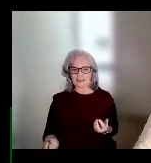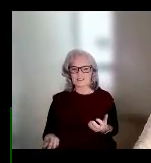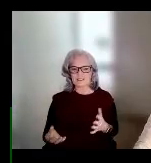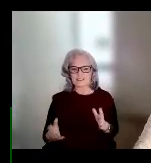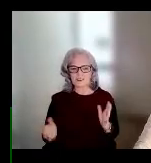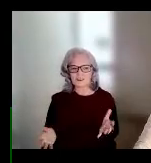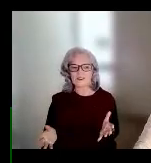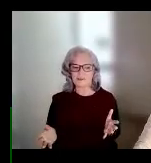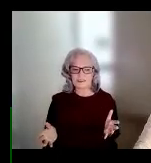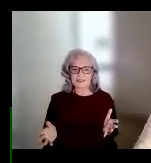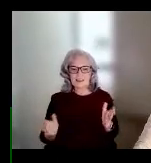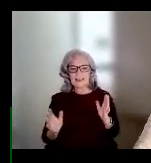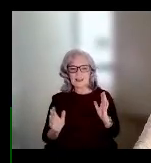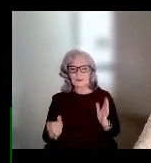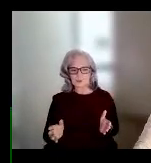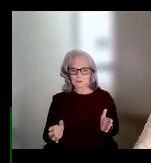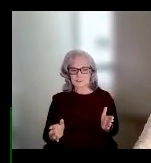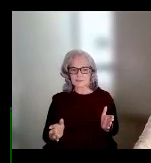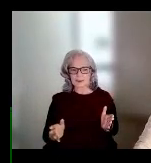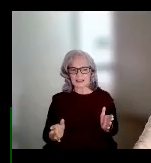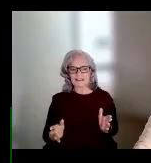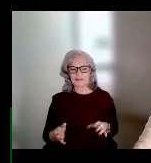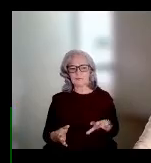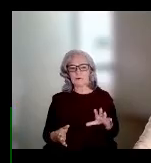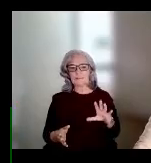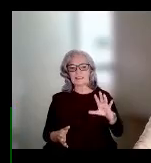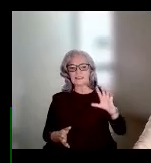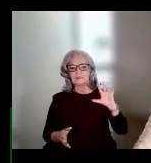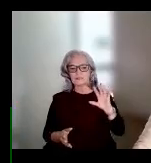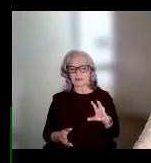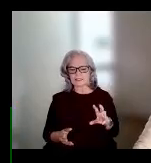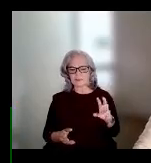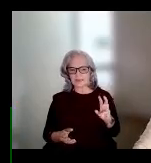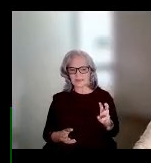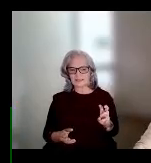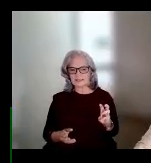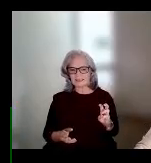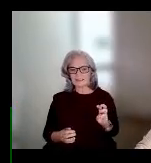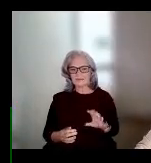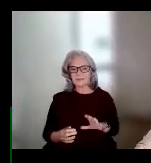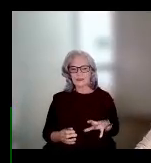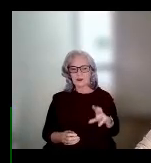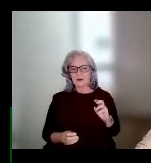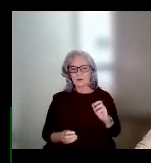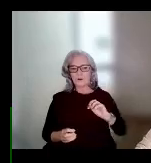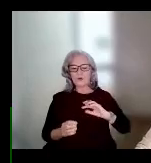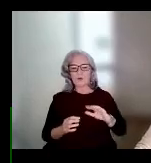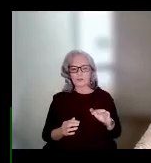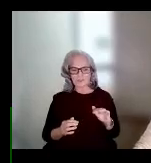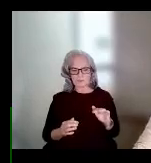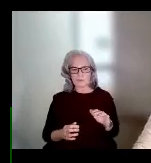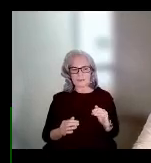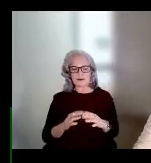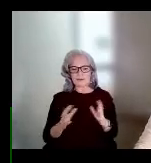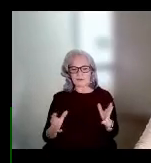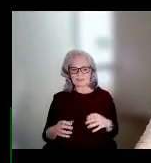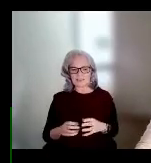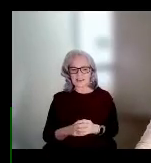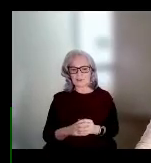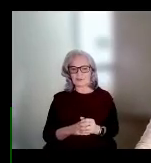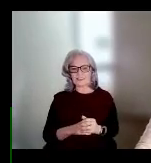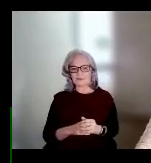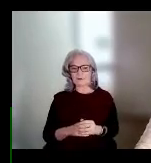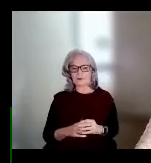same thing. And so the diagram here helps to explain that, what care looks like in reality, what equality would mean, where